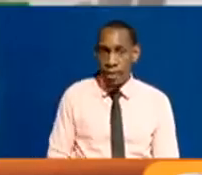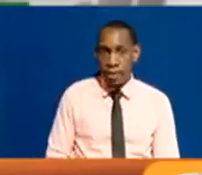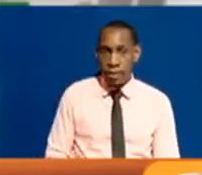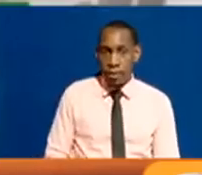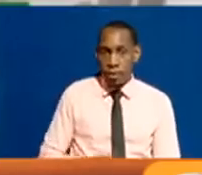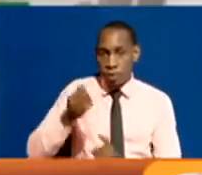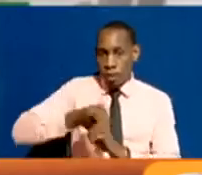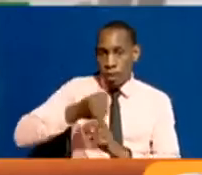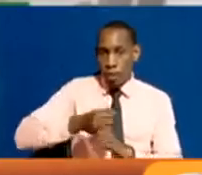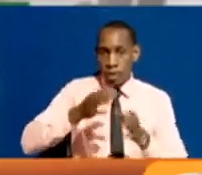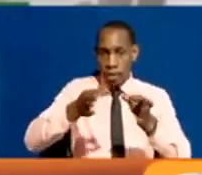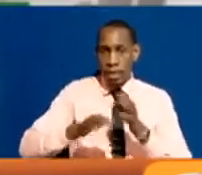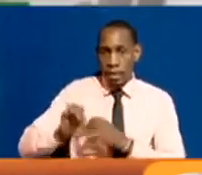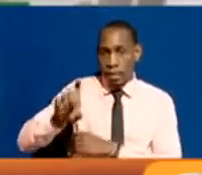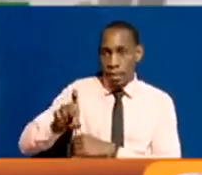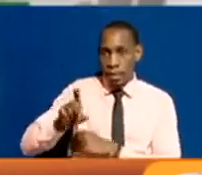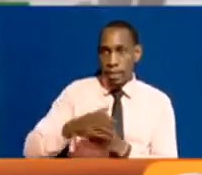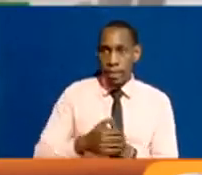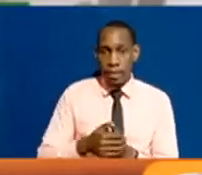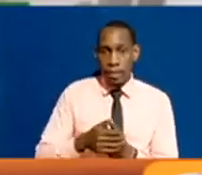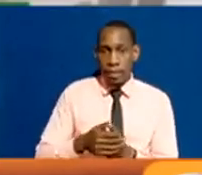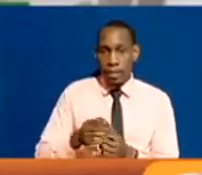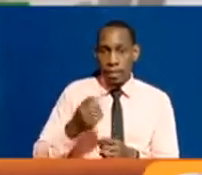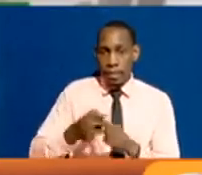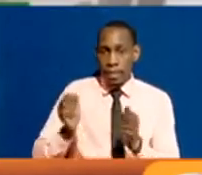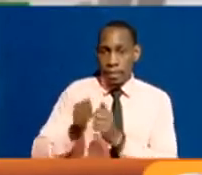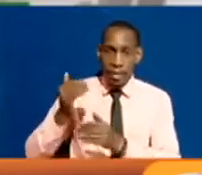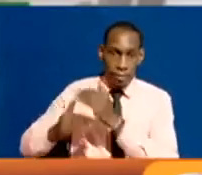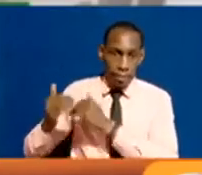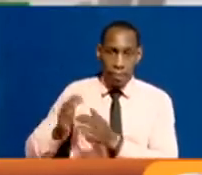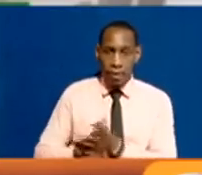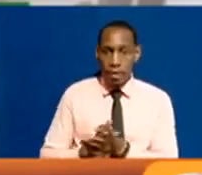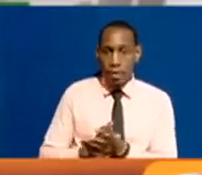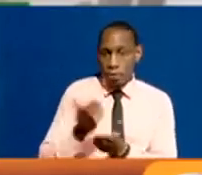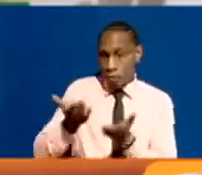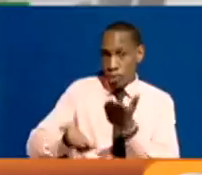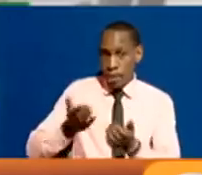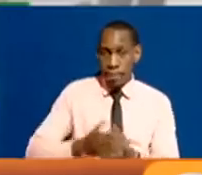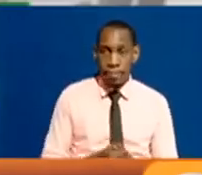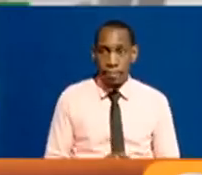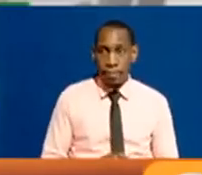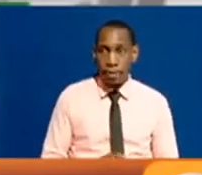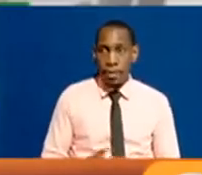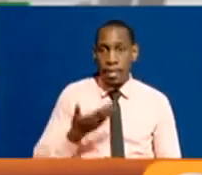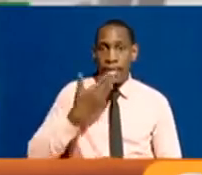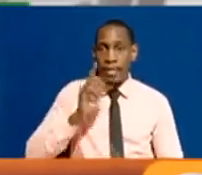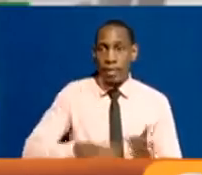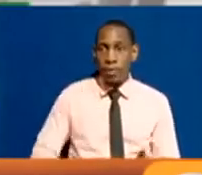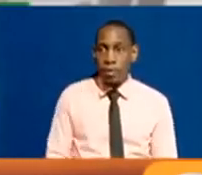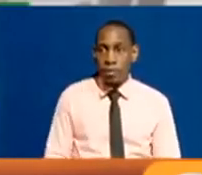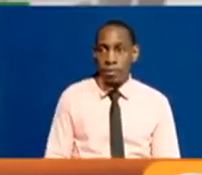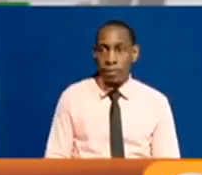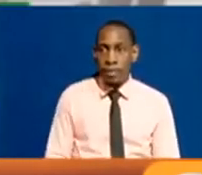promote accountability of the executive? If the last 10 years is anything to go by, then the answer would be